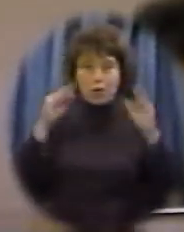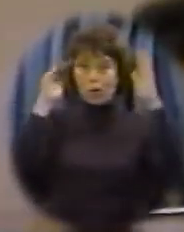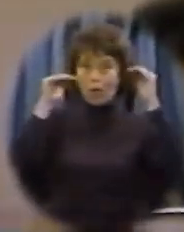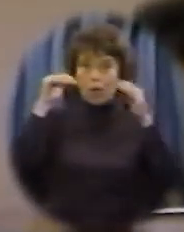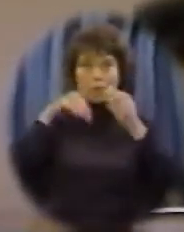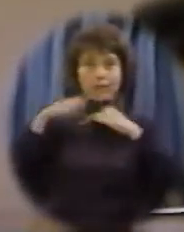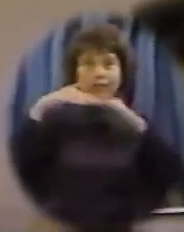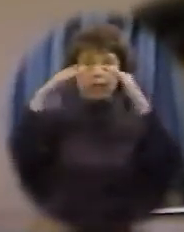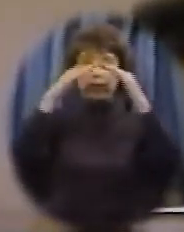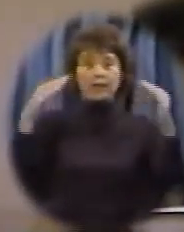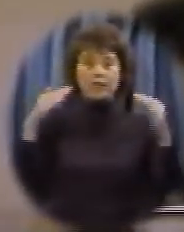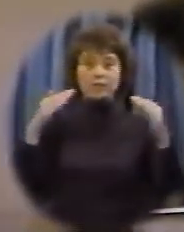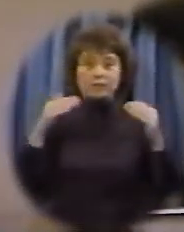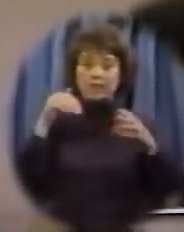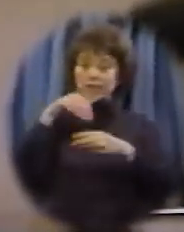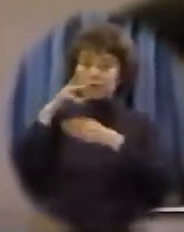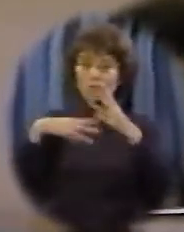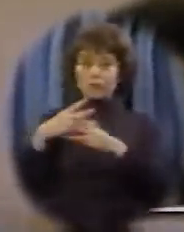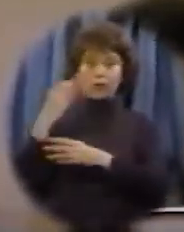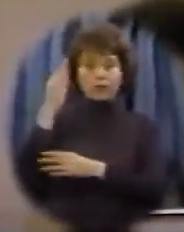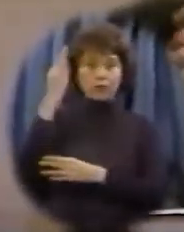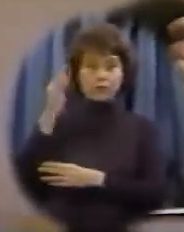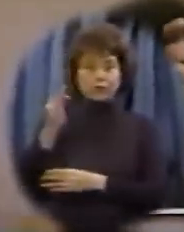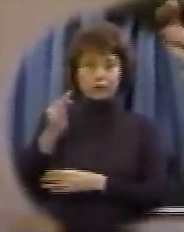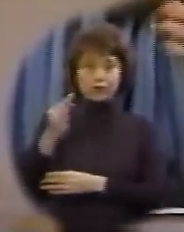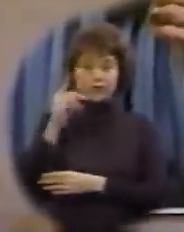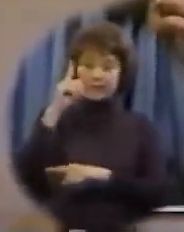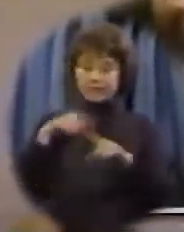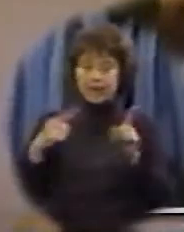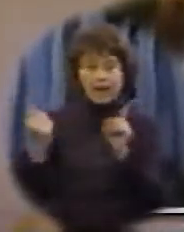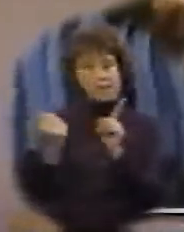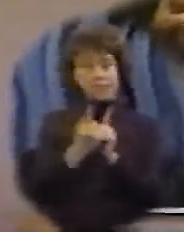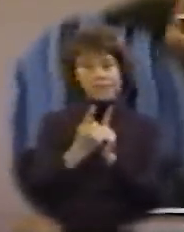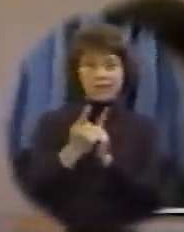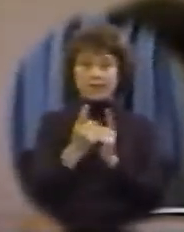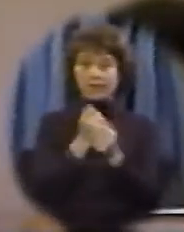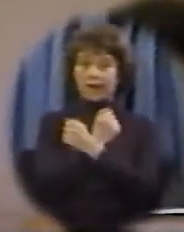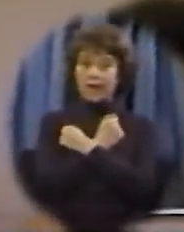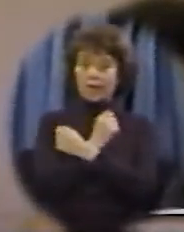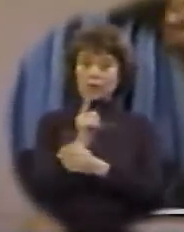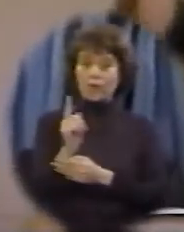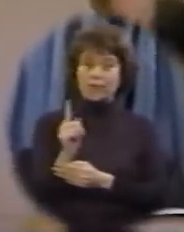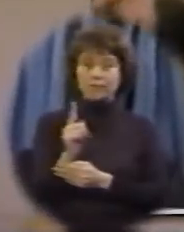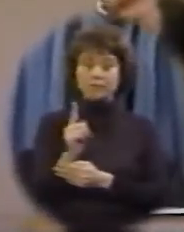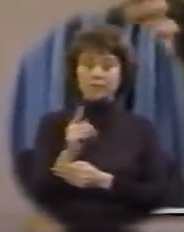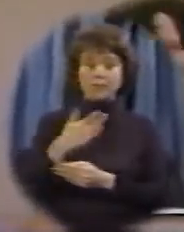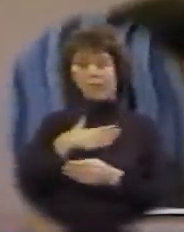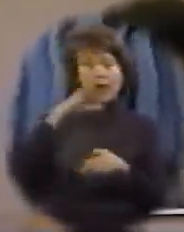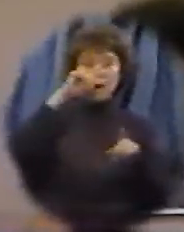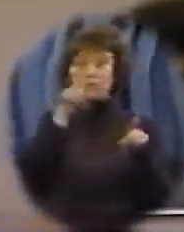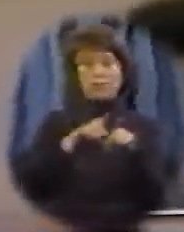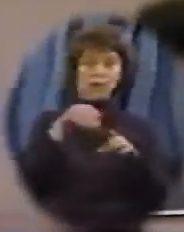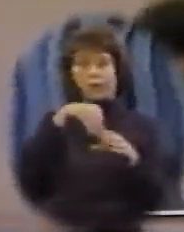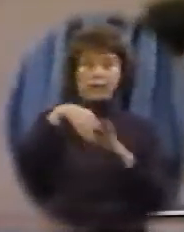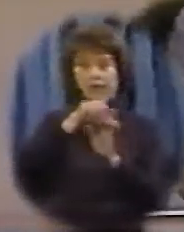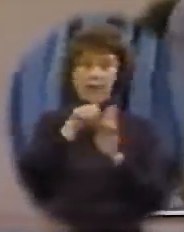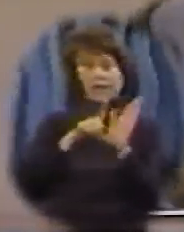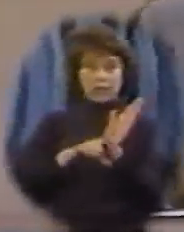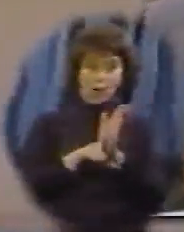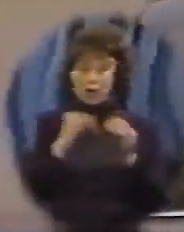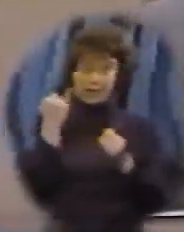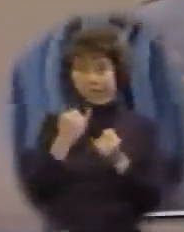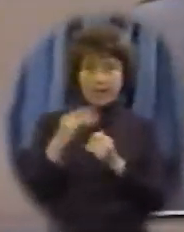has no hope of meeting with his loved ones who have gone or who may go. My brother-in-law was buried yesterday, the last one I had. The last one I had,